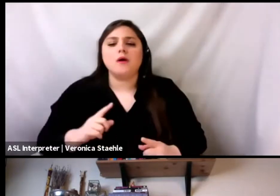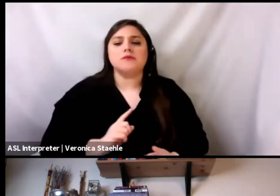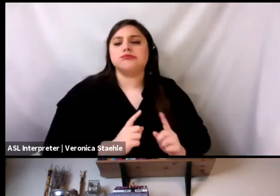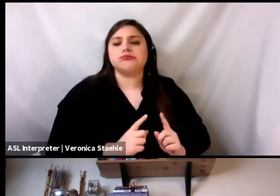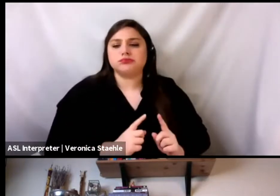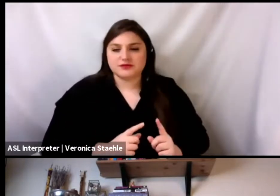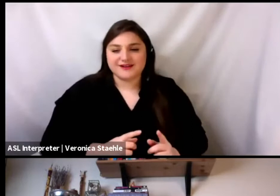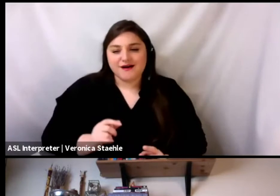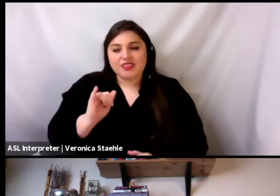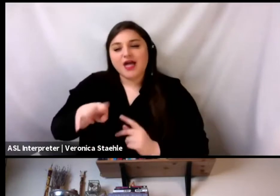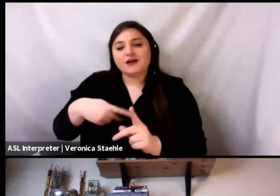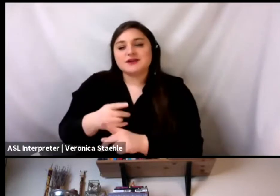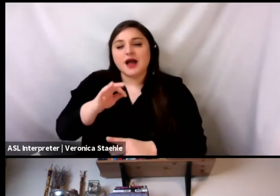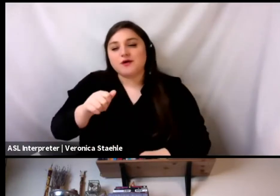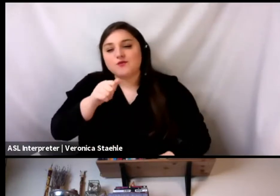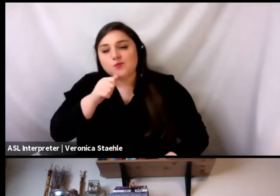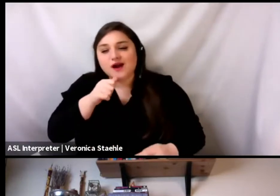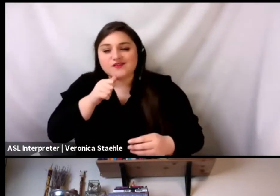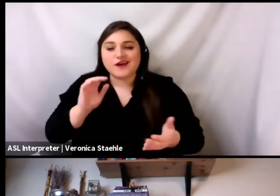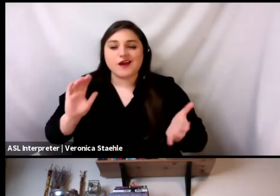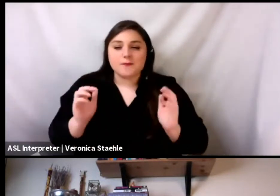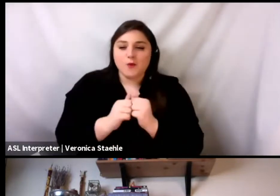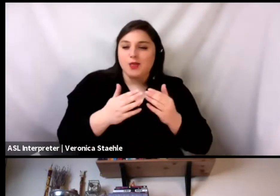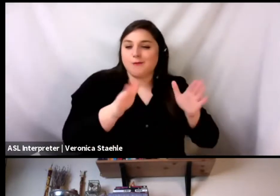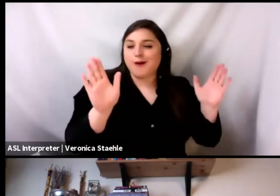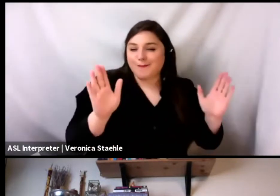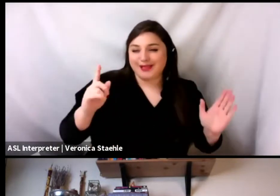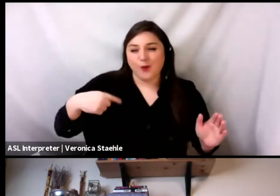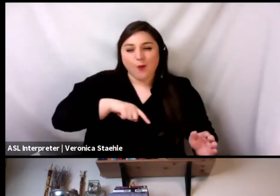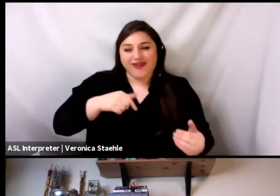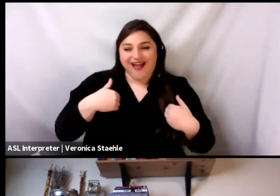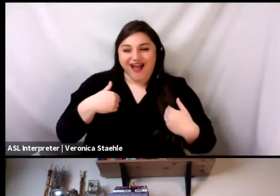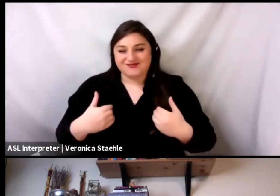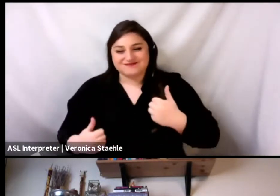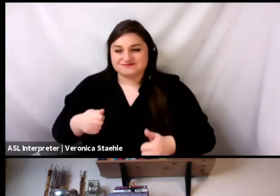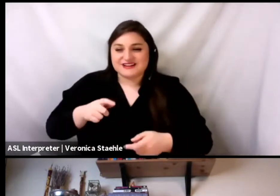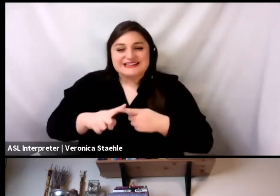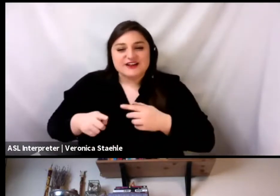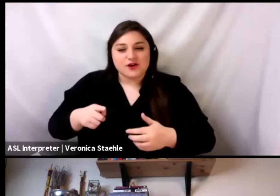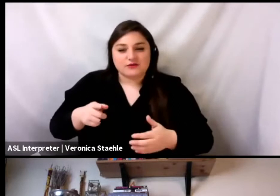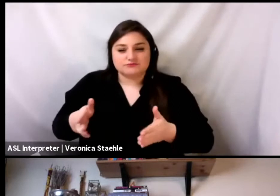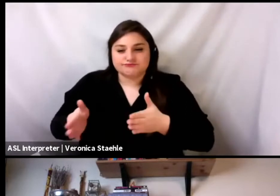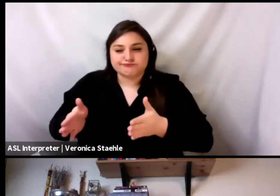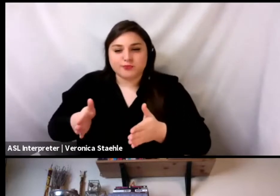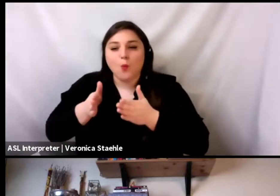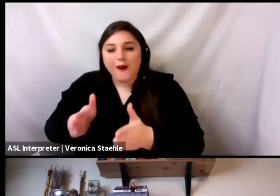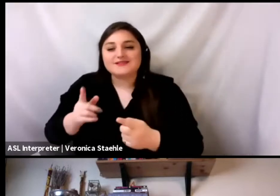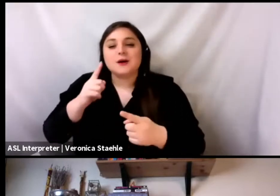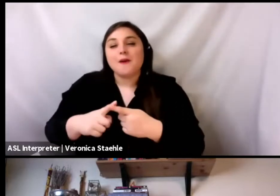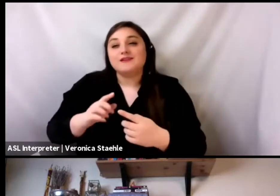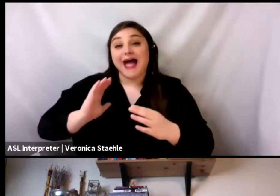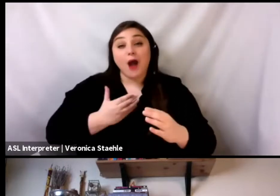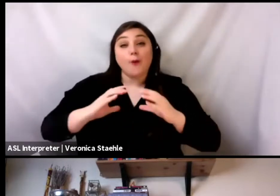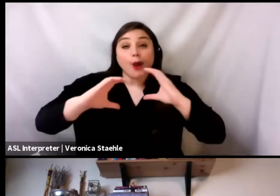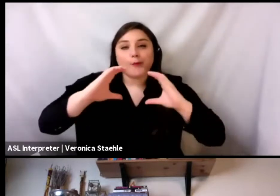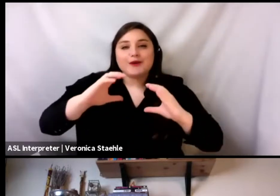feeling of like private versus public, and obviously it's not a binary, there's all these gradients in between,